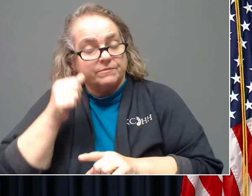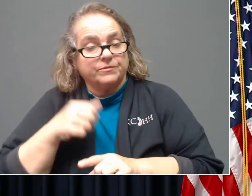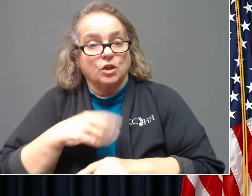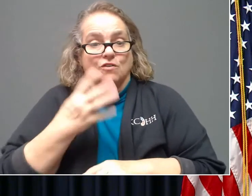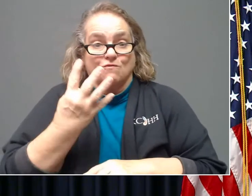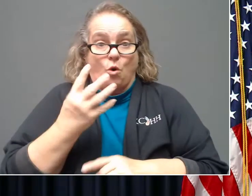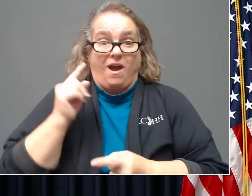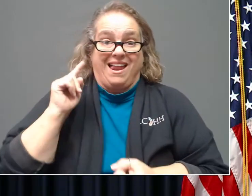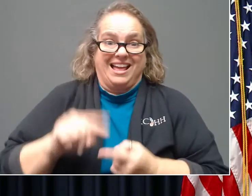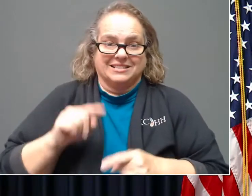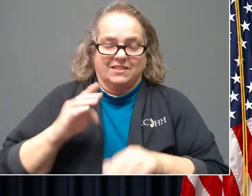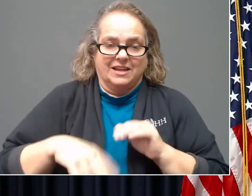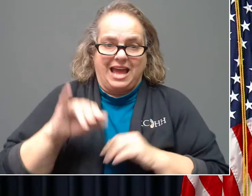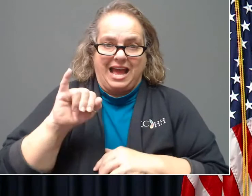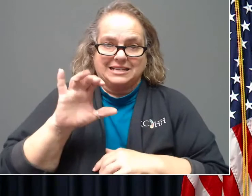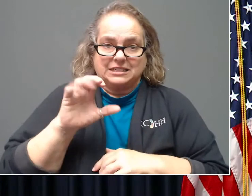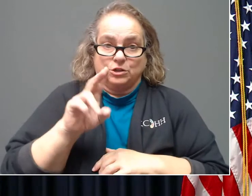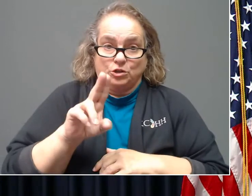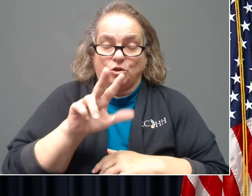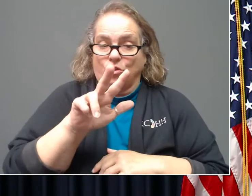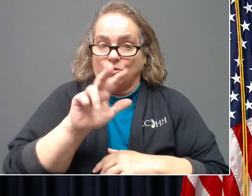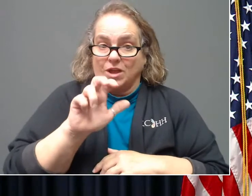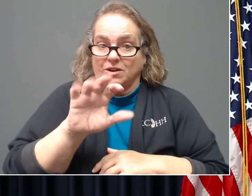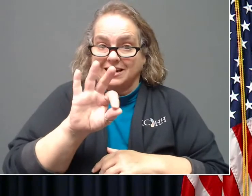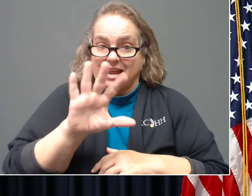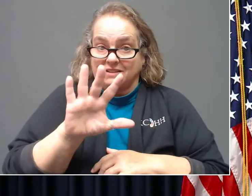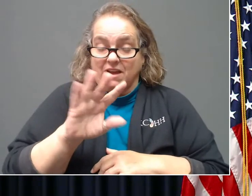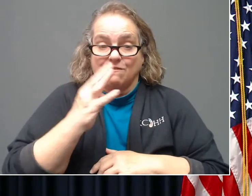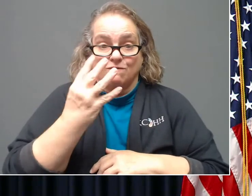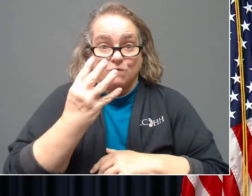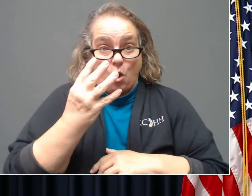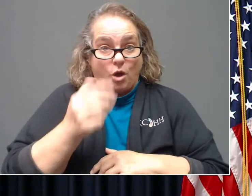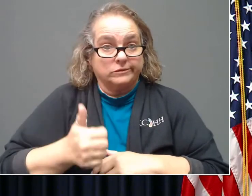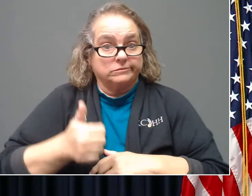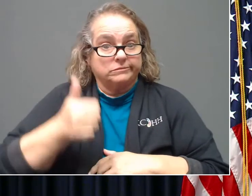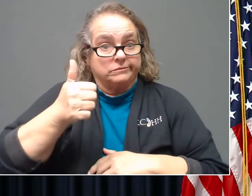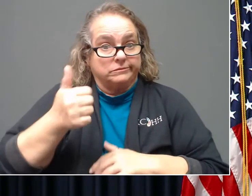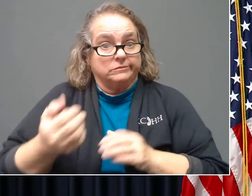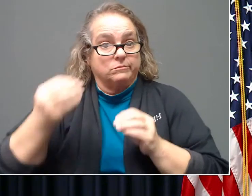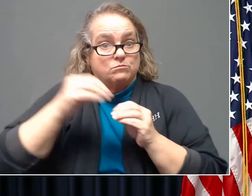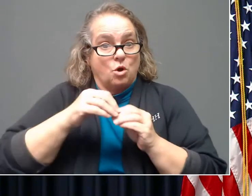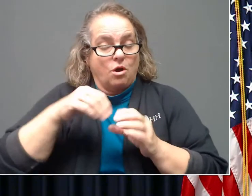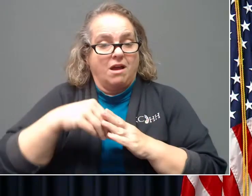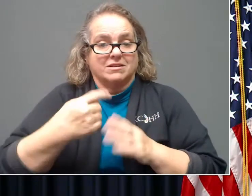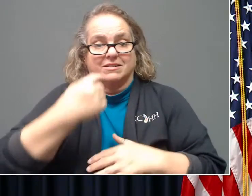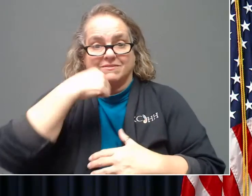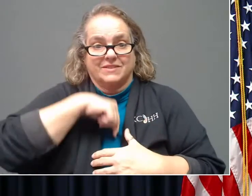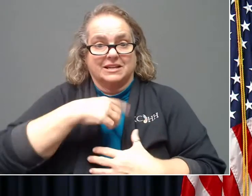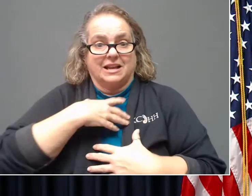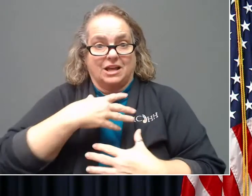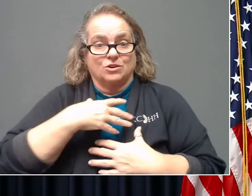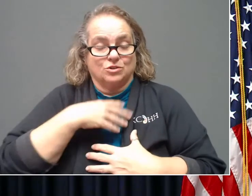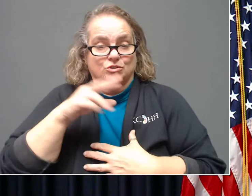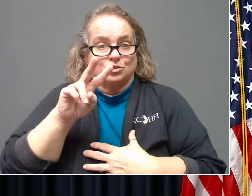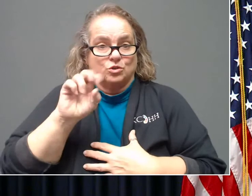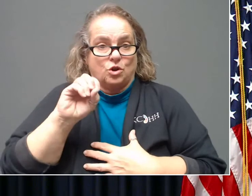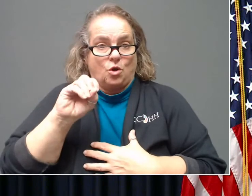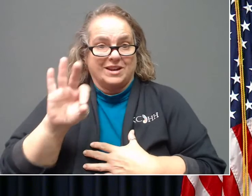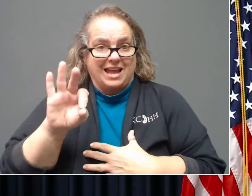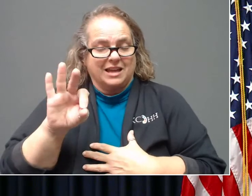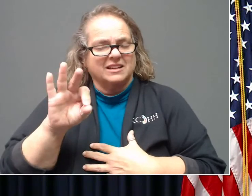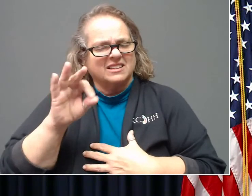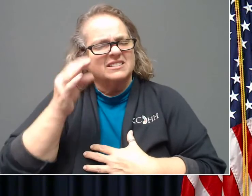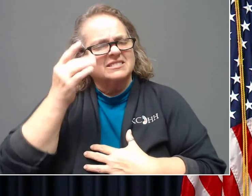ICU, 395. 4 up on ventilators, so 209. Let's be thinking about